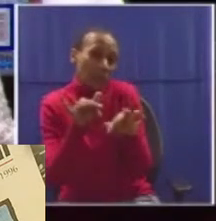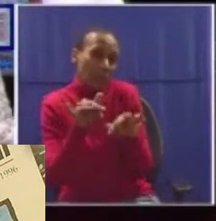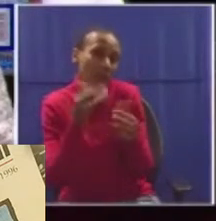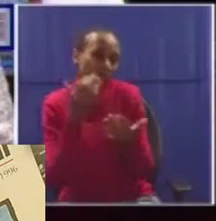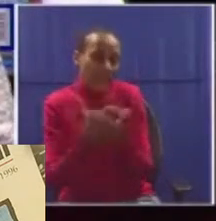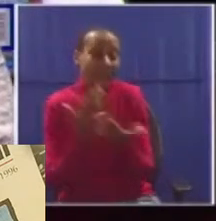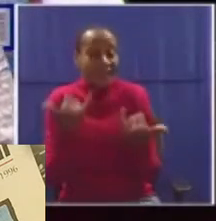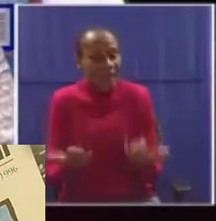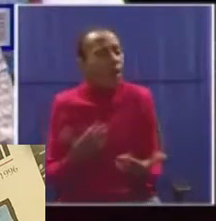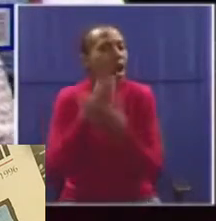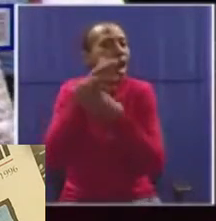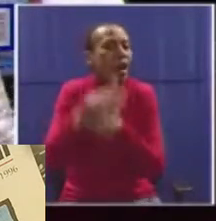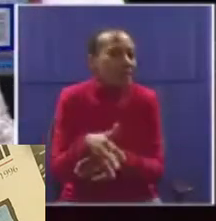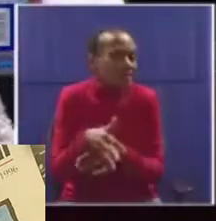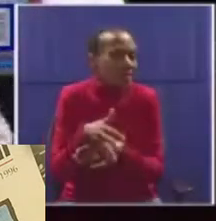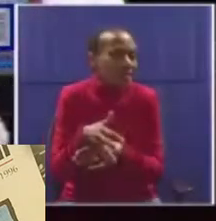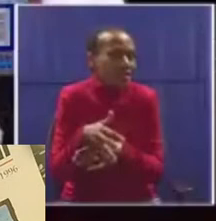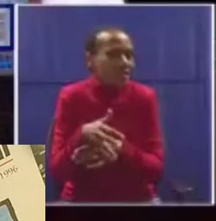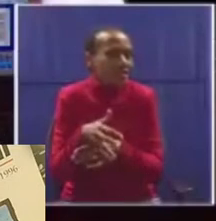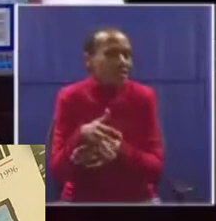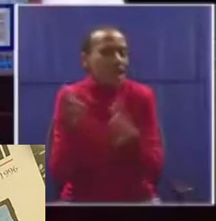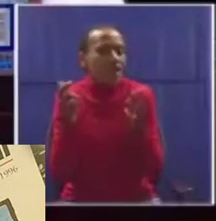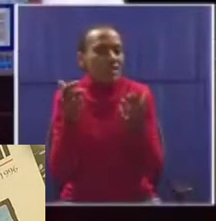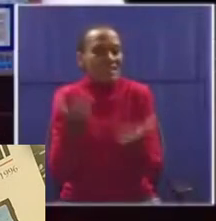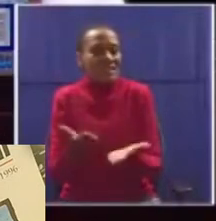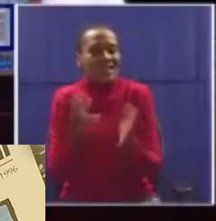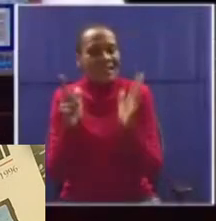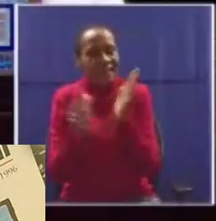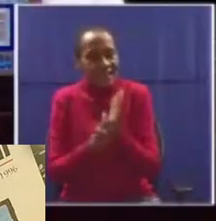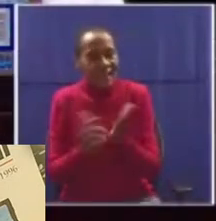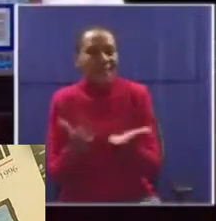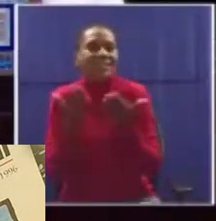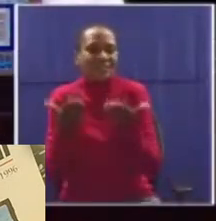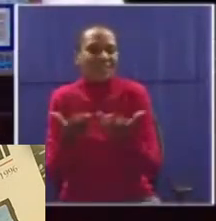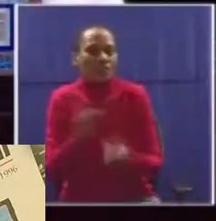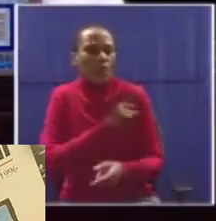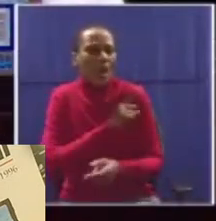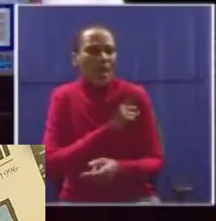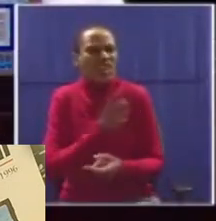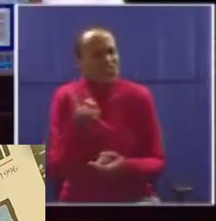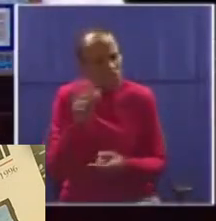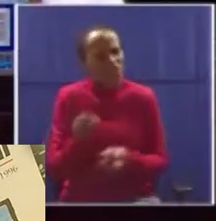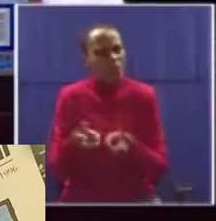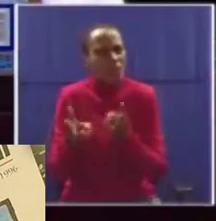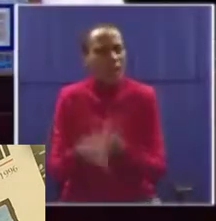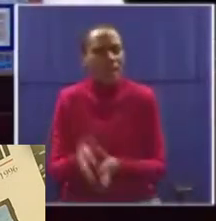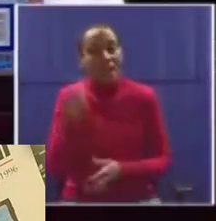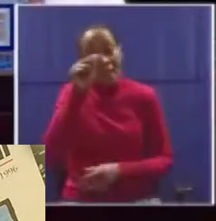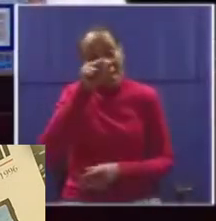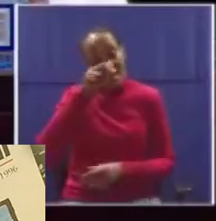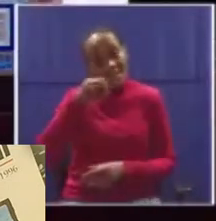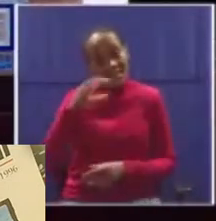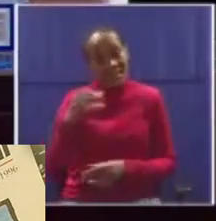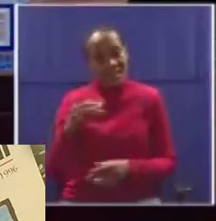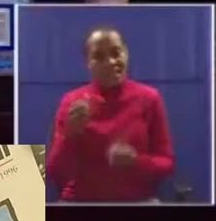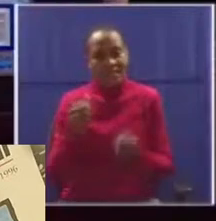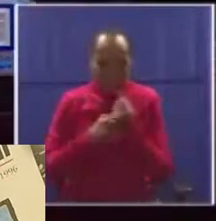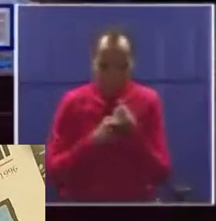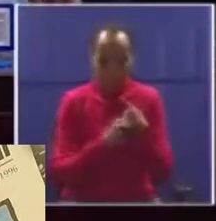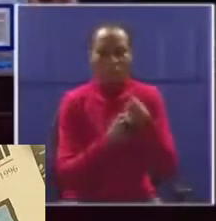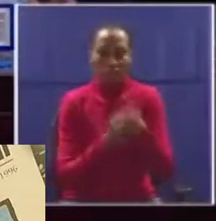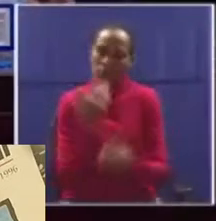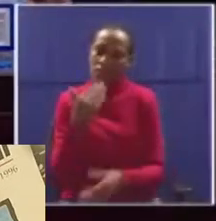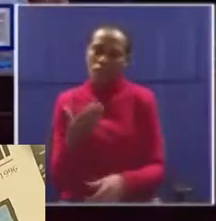who cannot afford the fees charged by lawyers the ANC supports I thank you